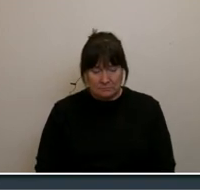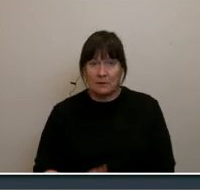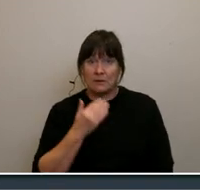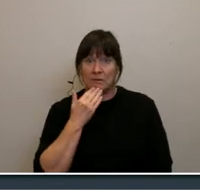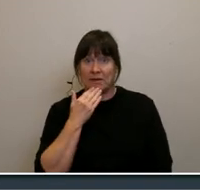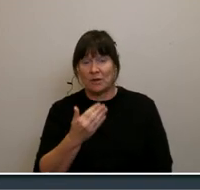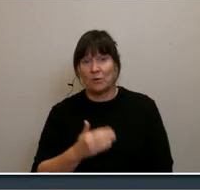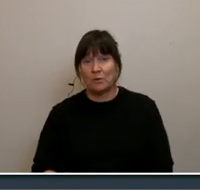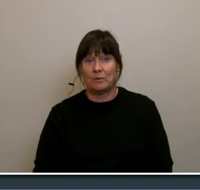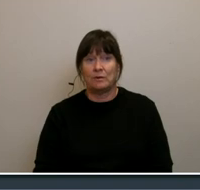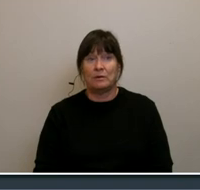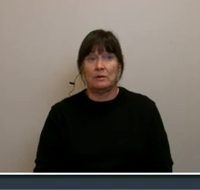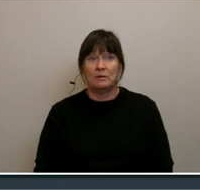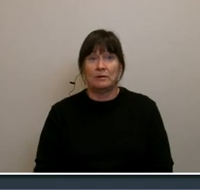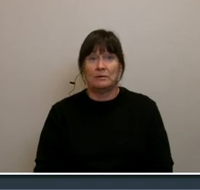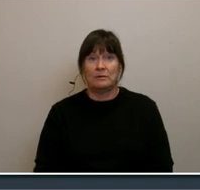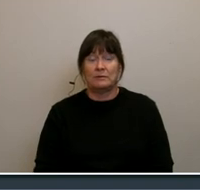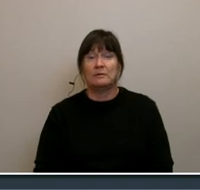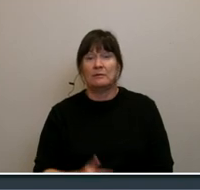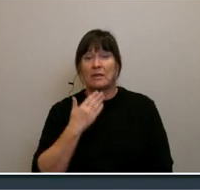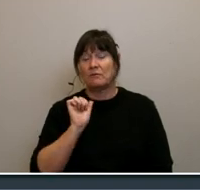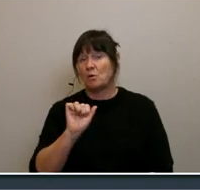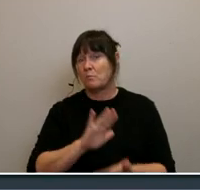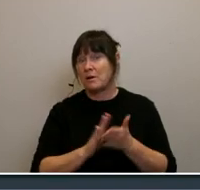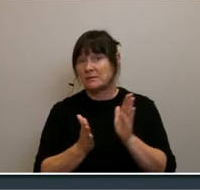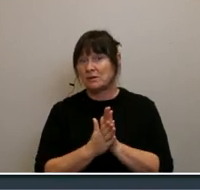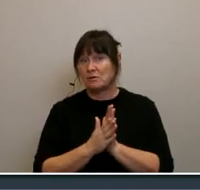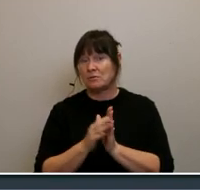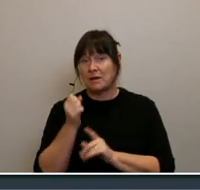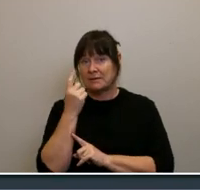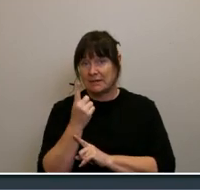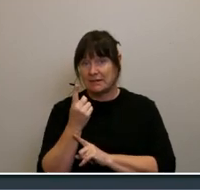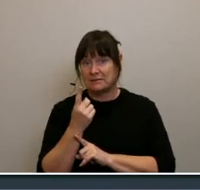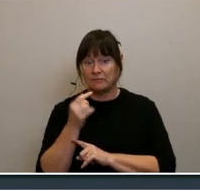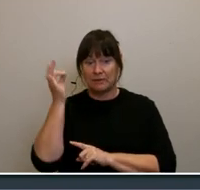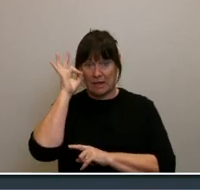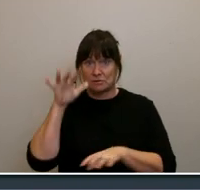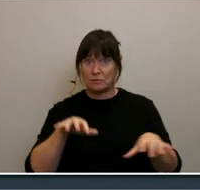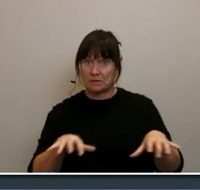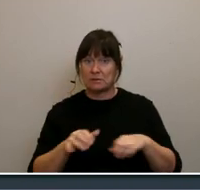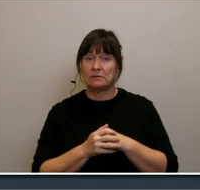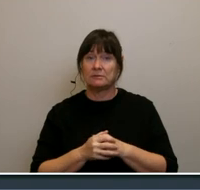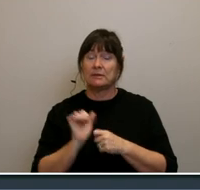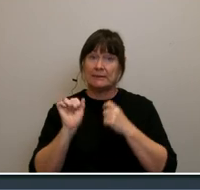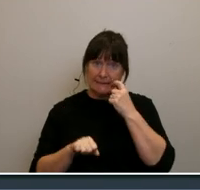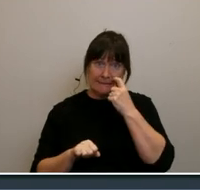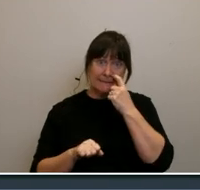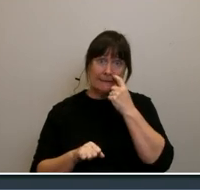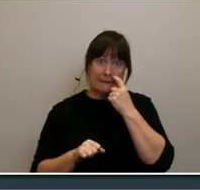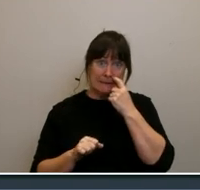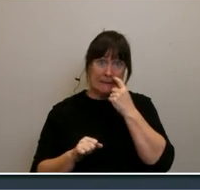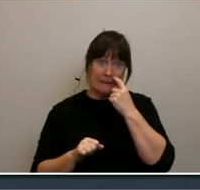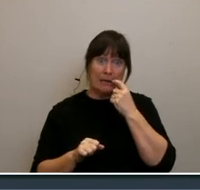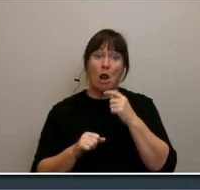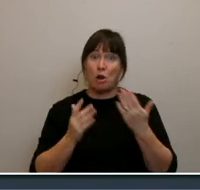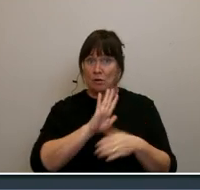Thank you very much, Vanessa, particularly for your very practical suggestions of possible action from us. It is a recurring theme in quite a lot